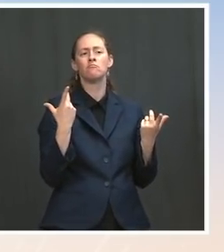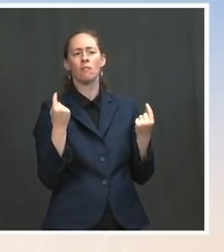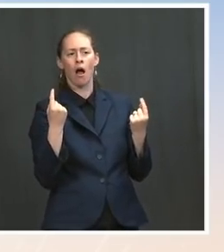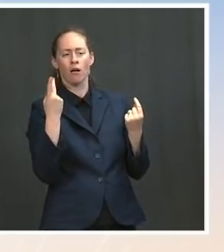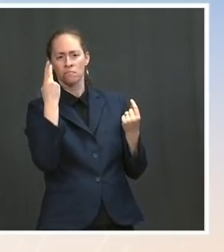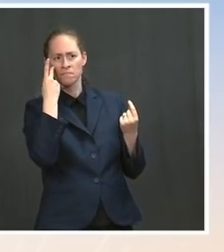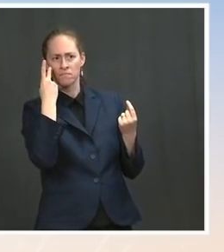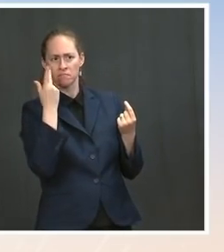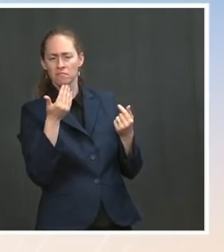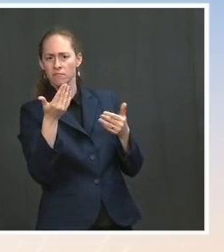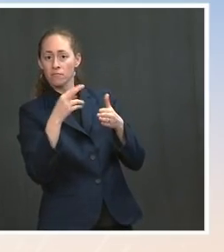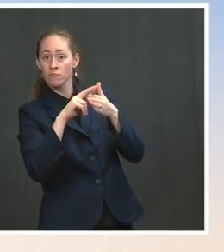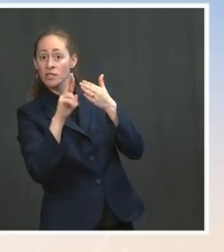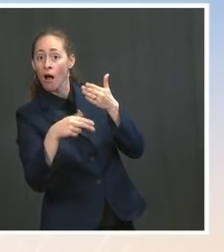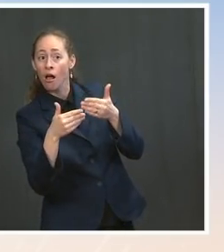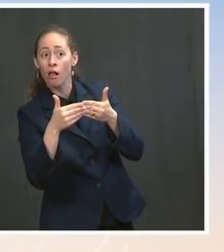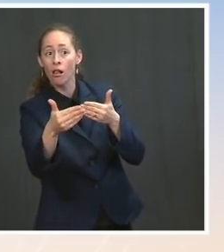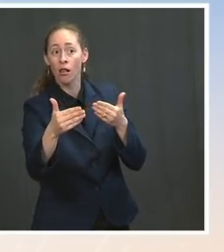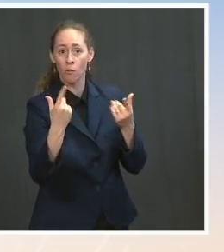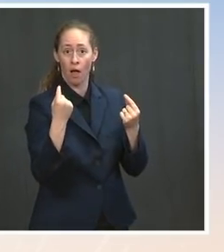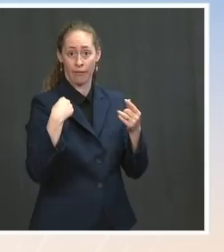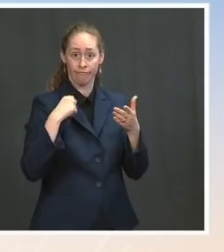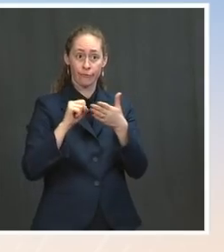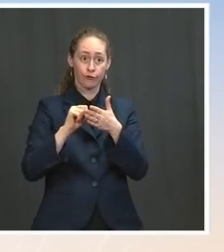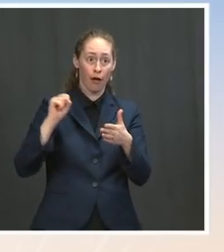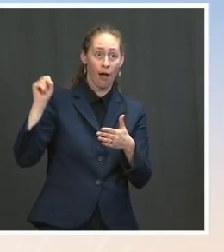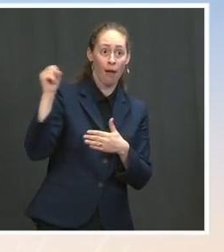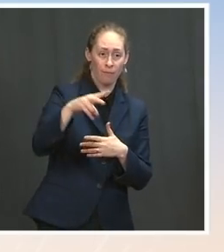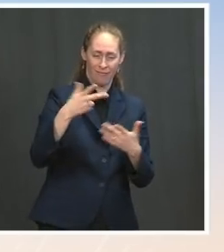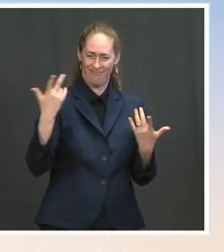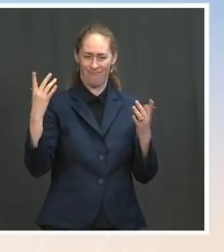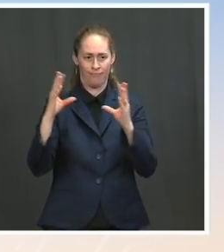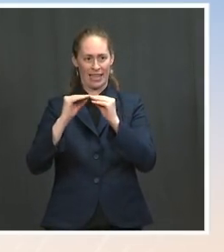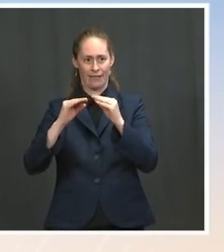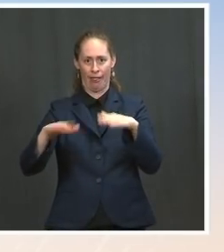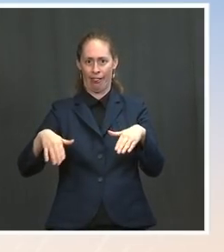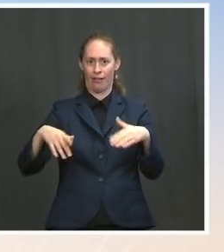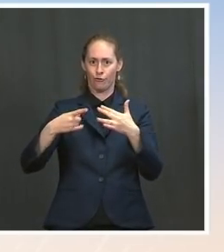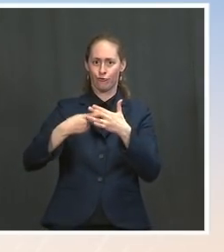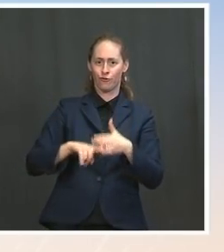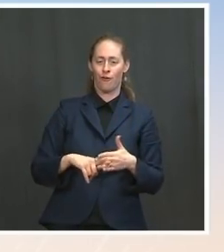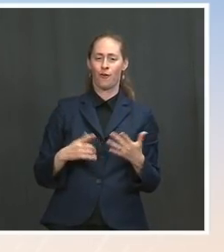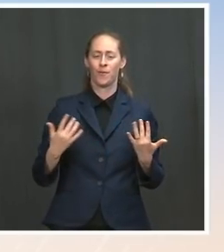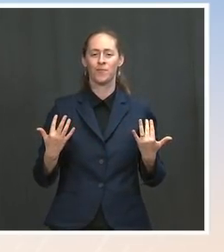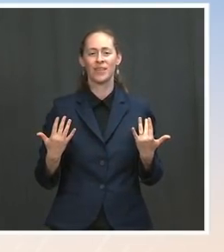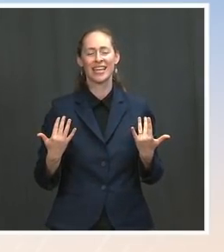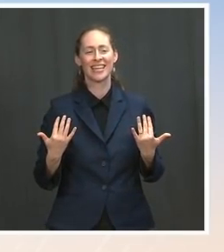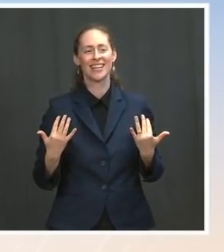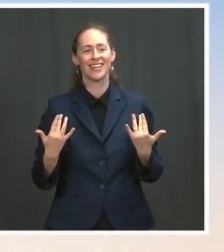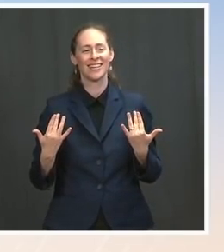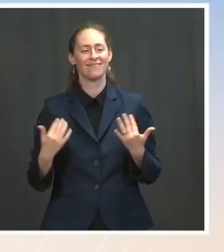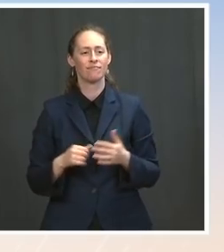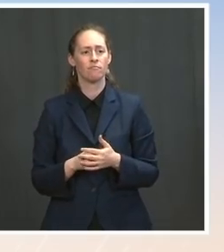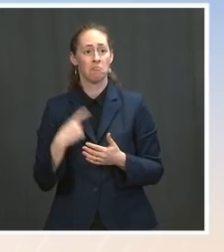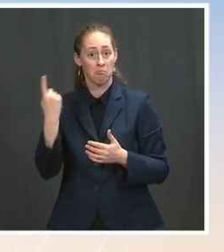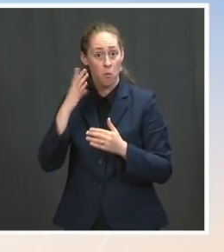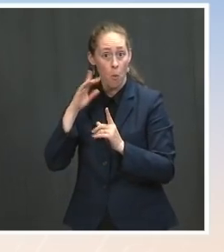But I don't know. I'm not going to predetermine that before the meeting even begins. And should we expect it to be one-on-one, or will White House staff be in the room?